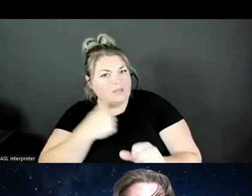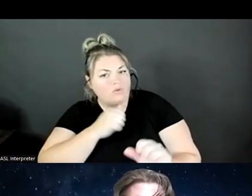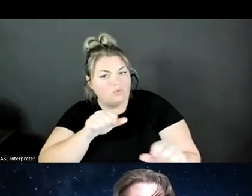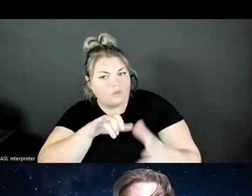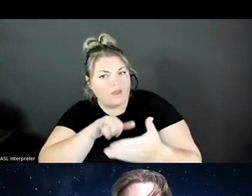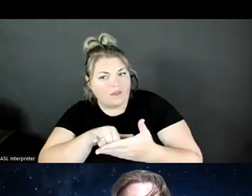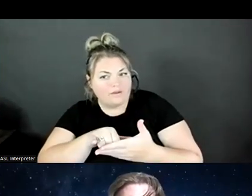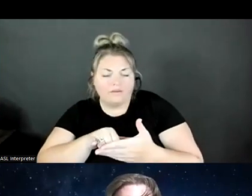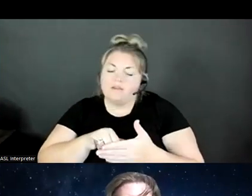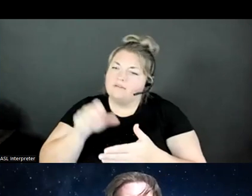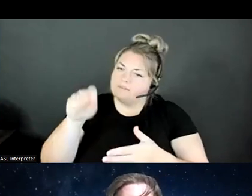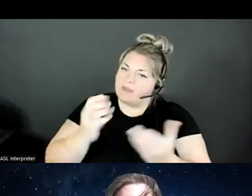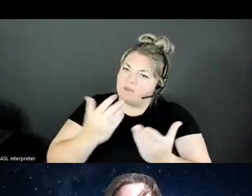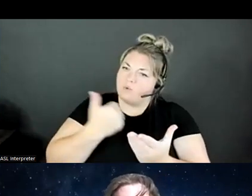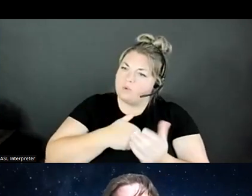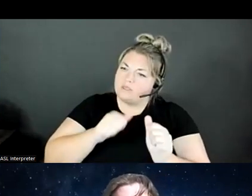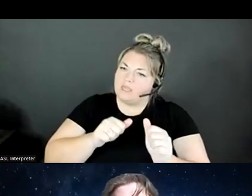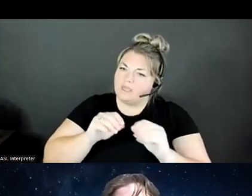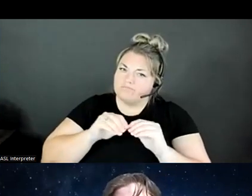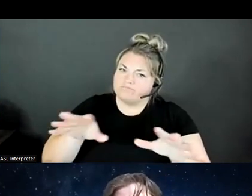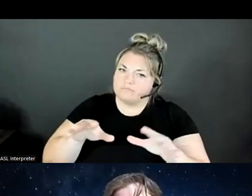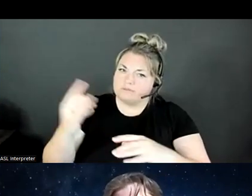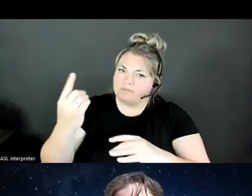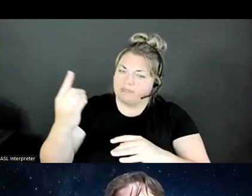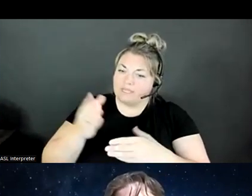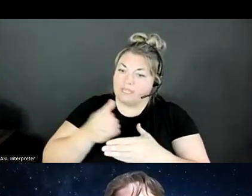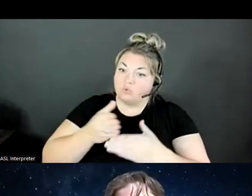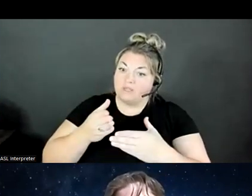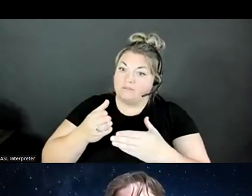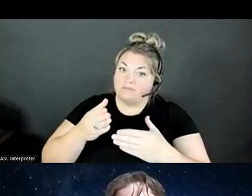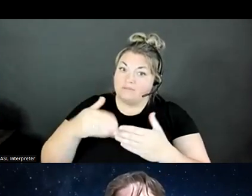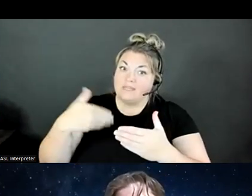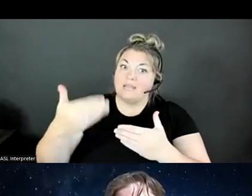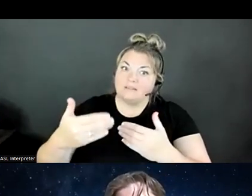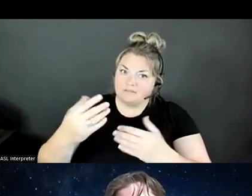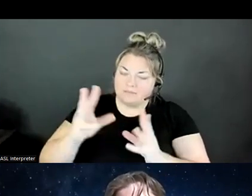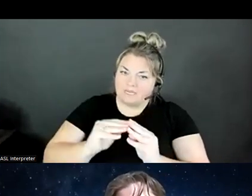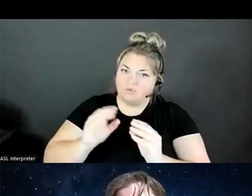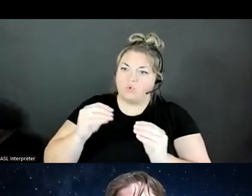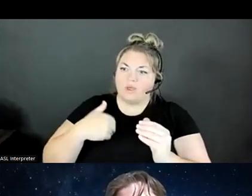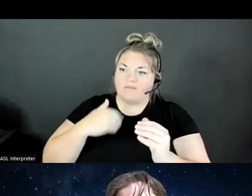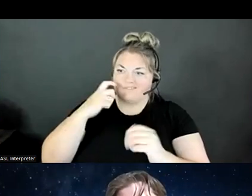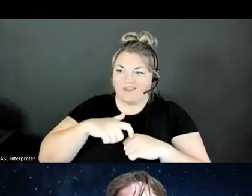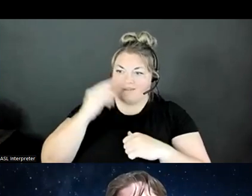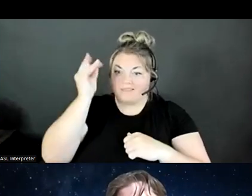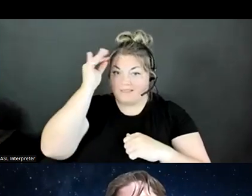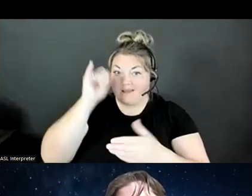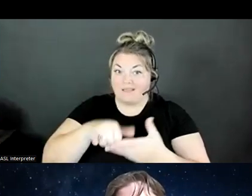some, yeah, maybe we can get something out in between the next meeting so you guys can have some time to think about it.